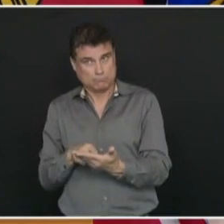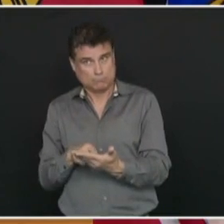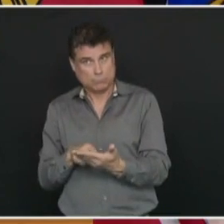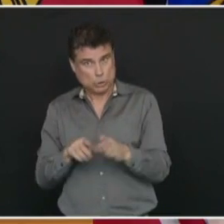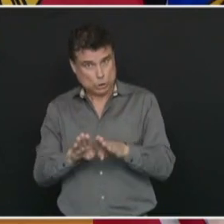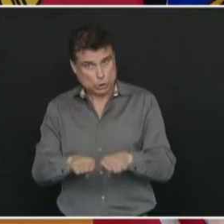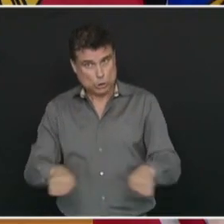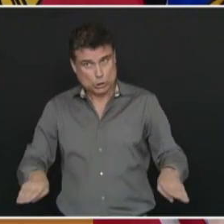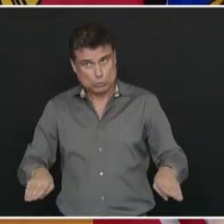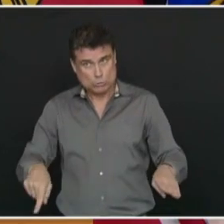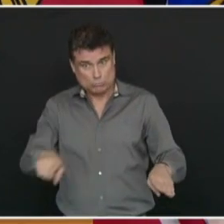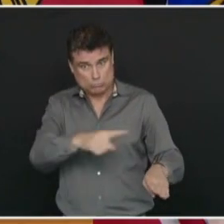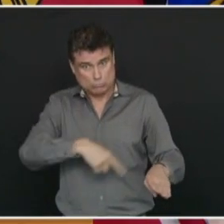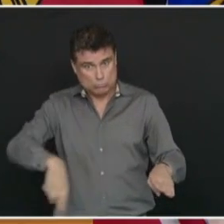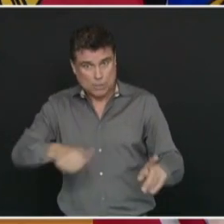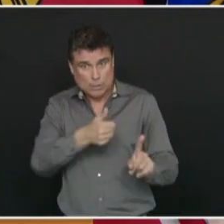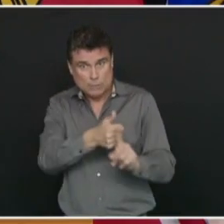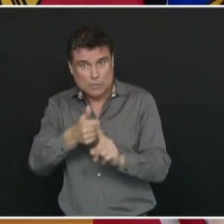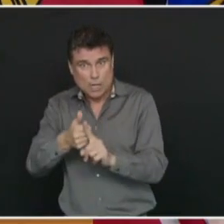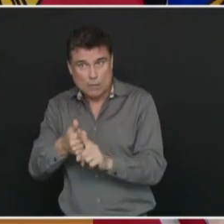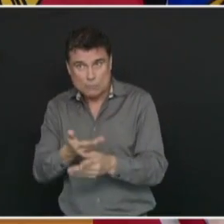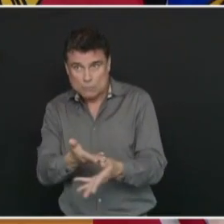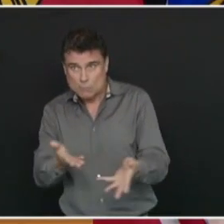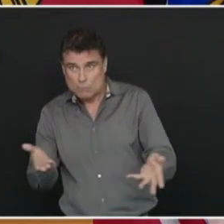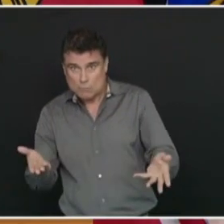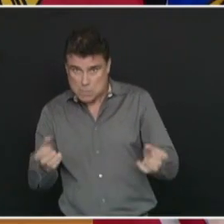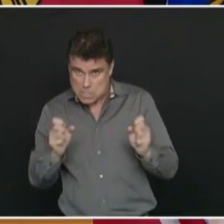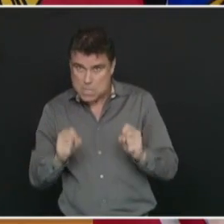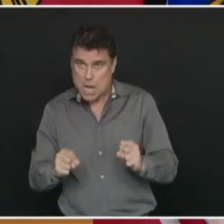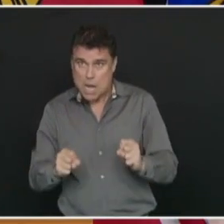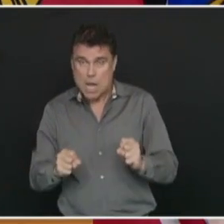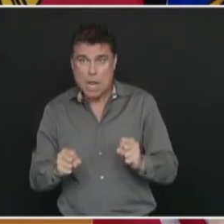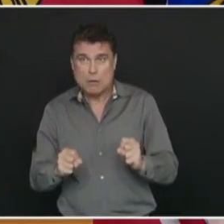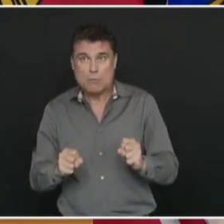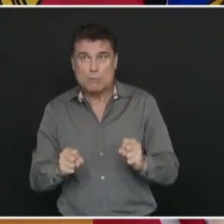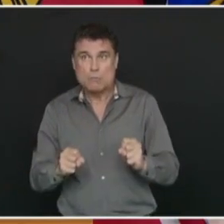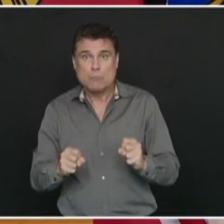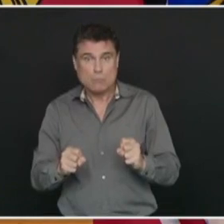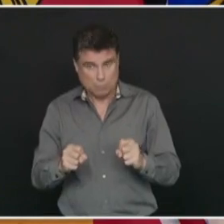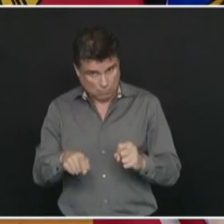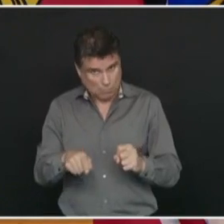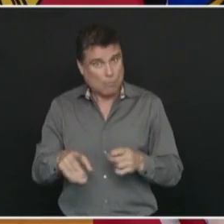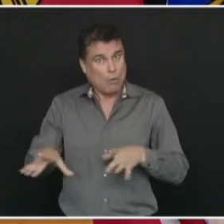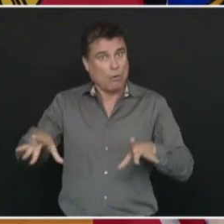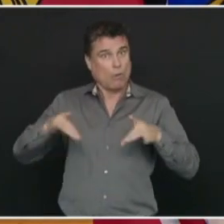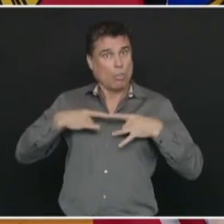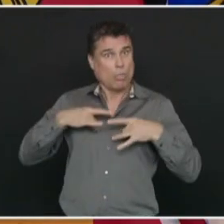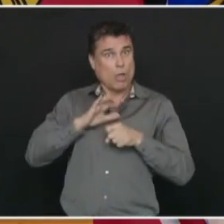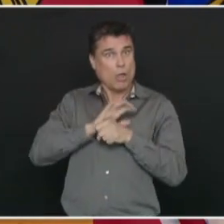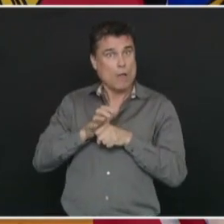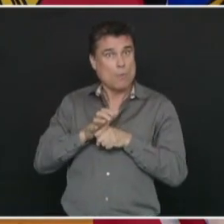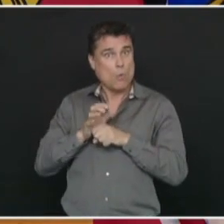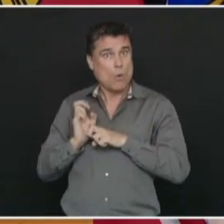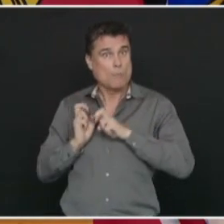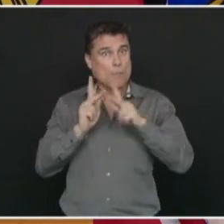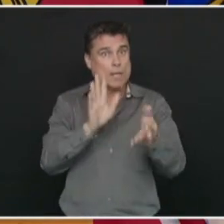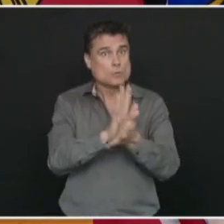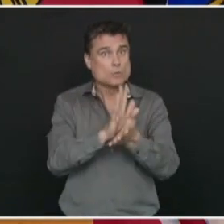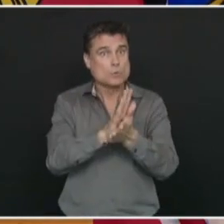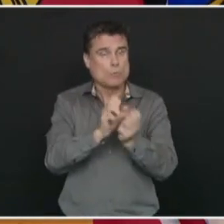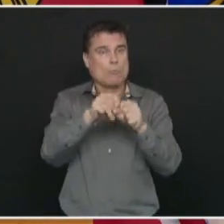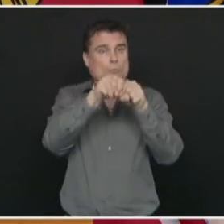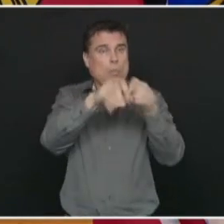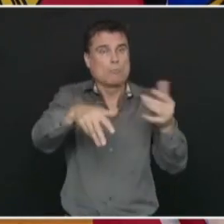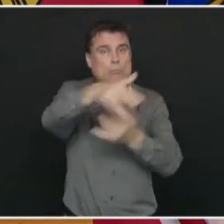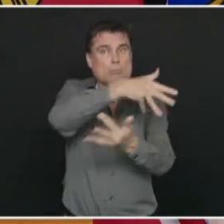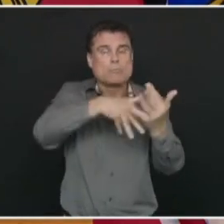And as we've said, we are talking about planning for reopening and what that might look like. There's still going to